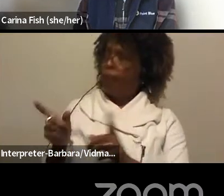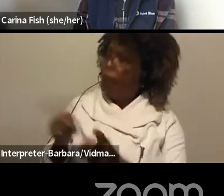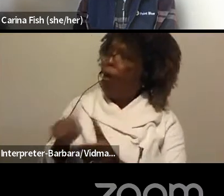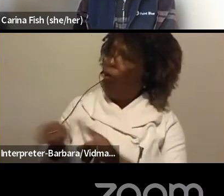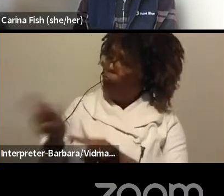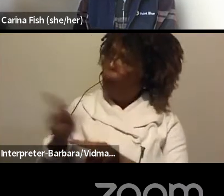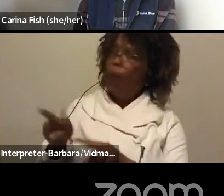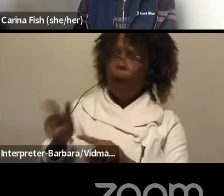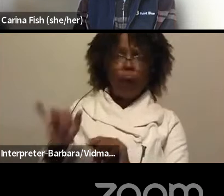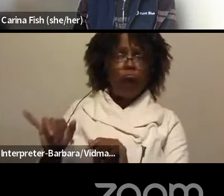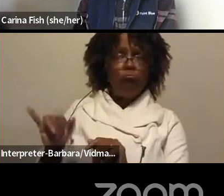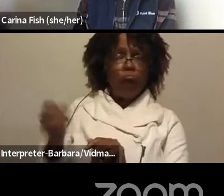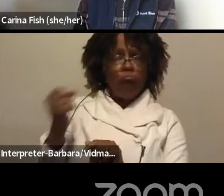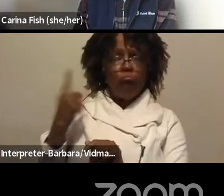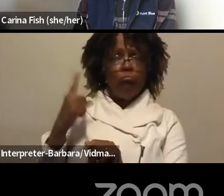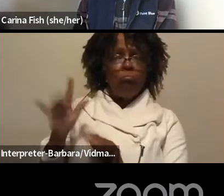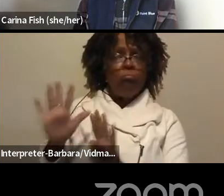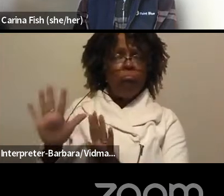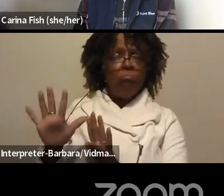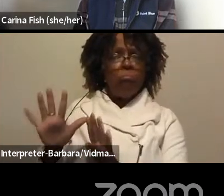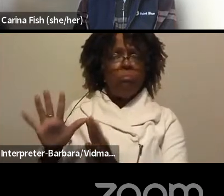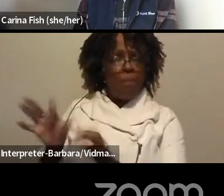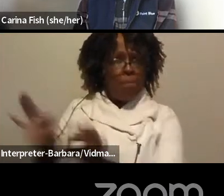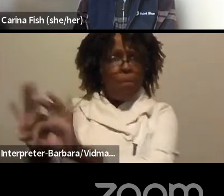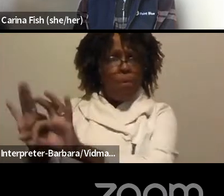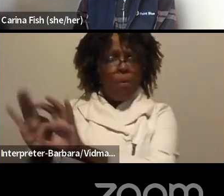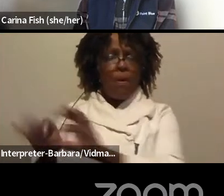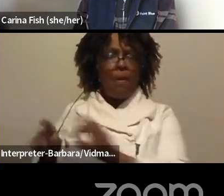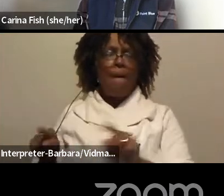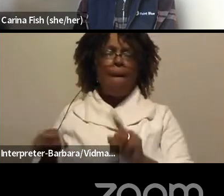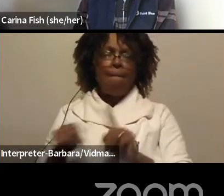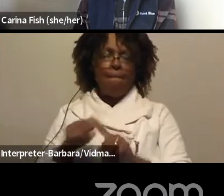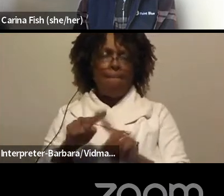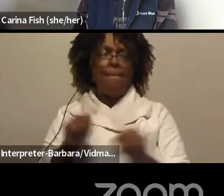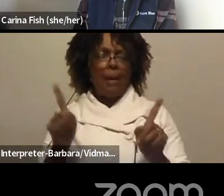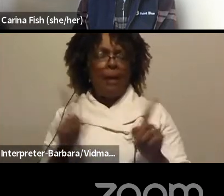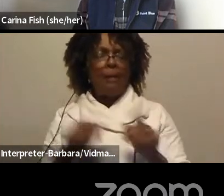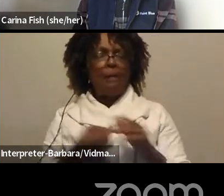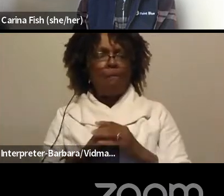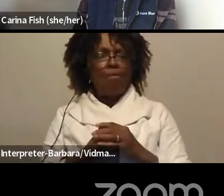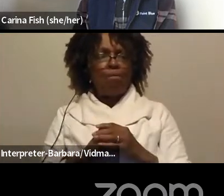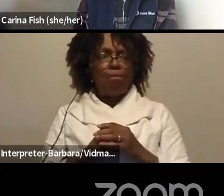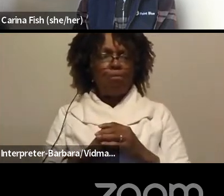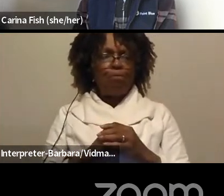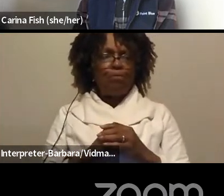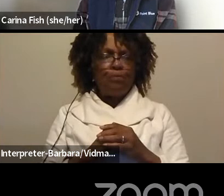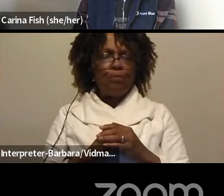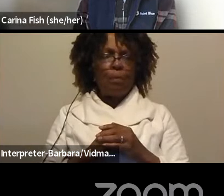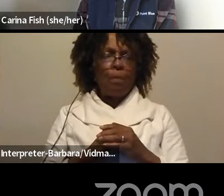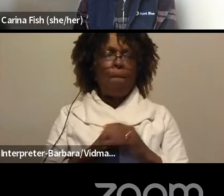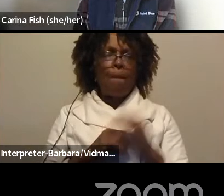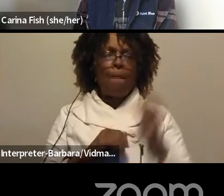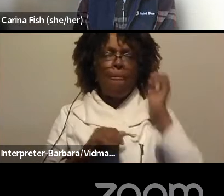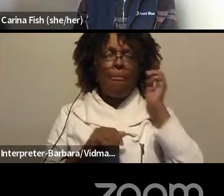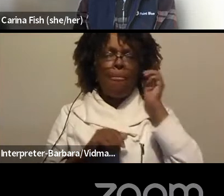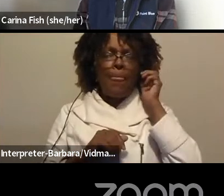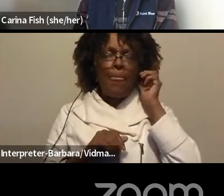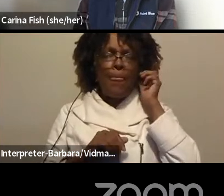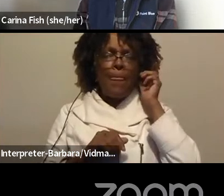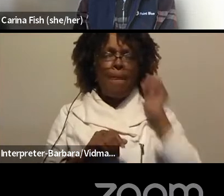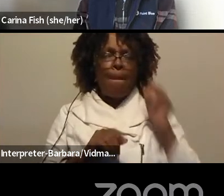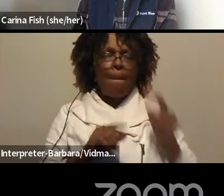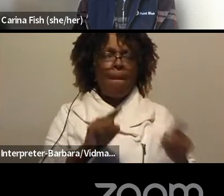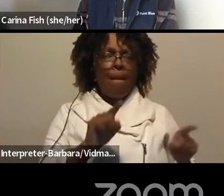this, do that, and third. Along with being connected with students and having this committee for grad students and professors. But you realize there are